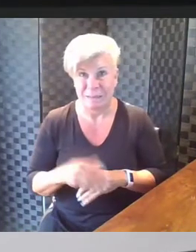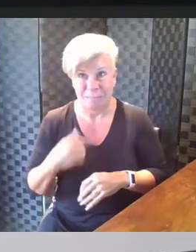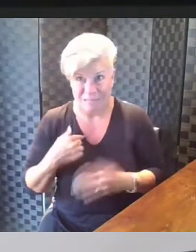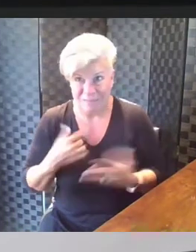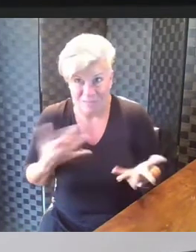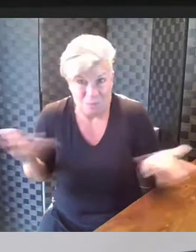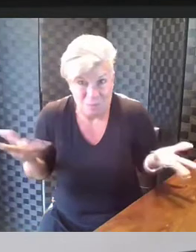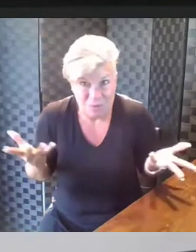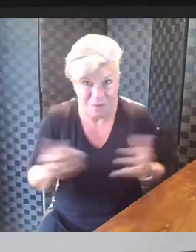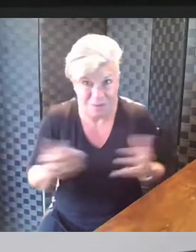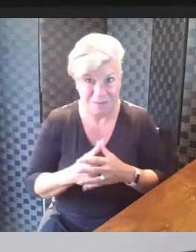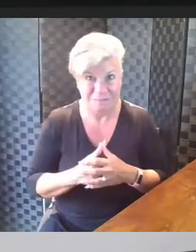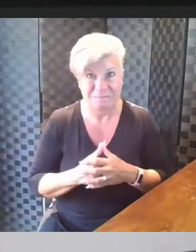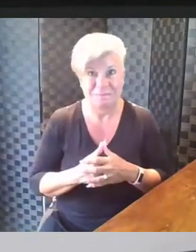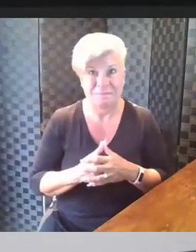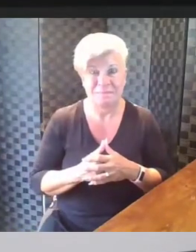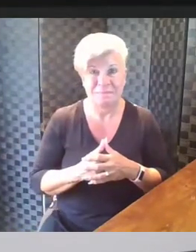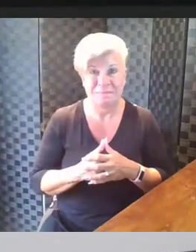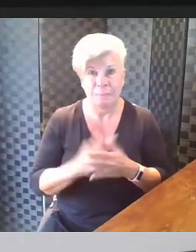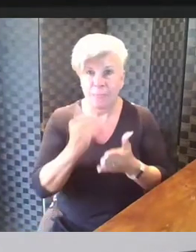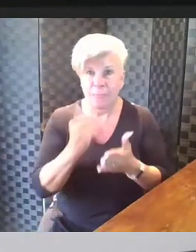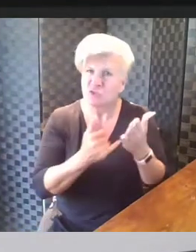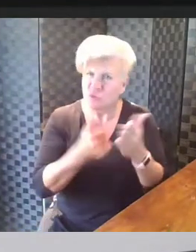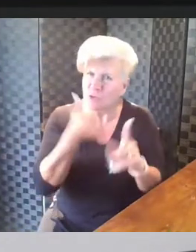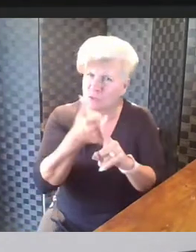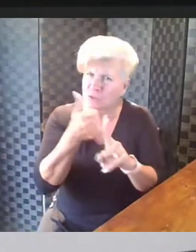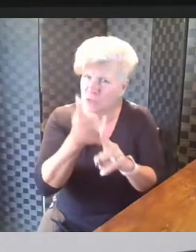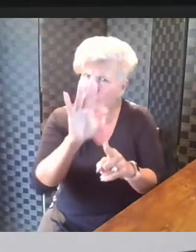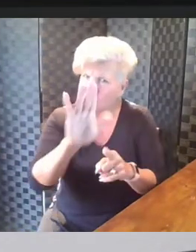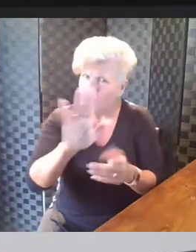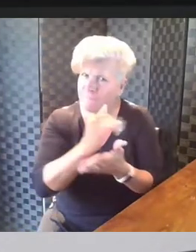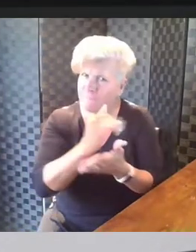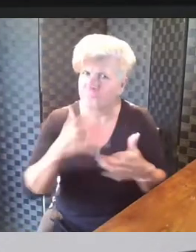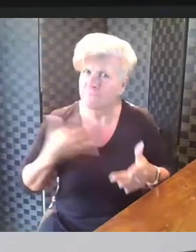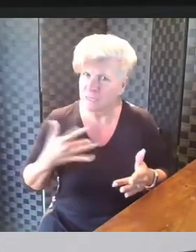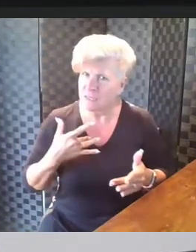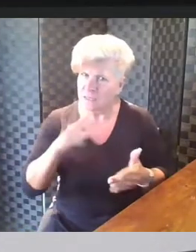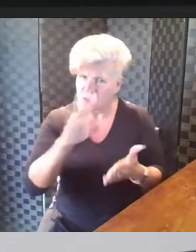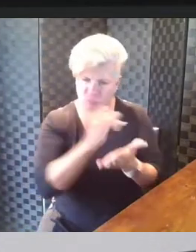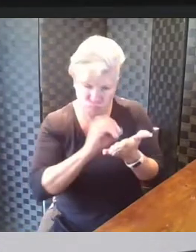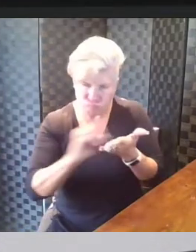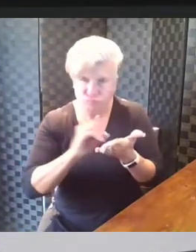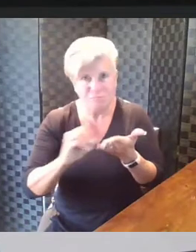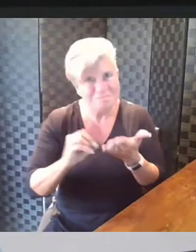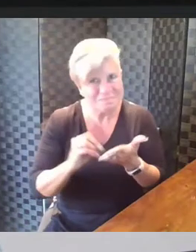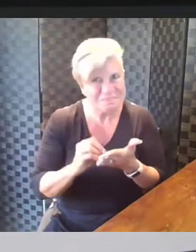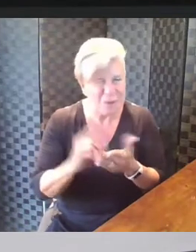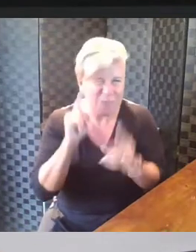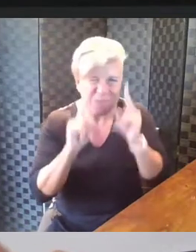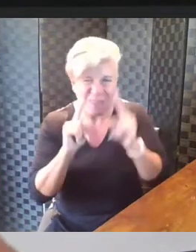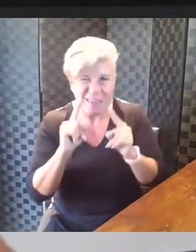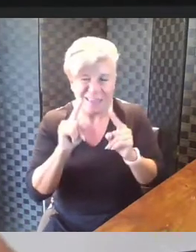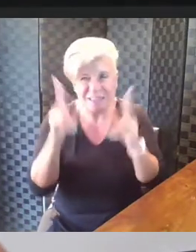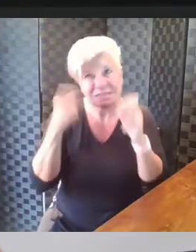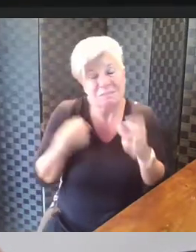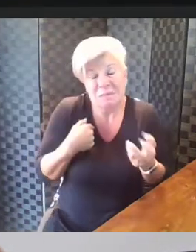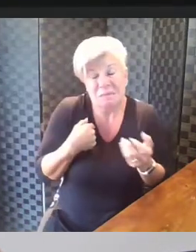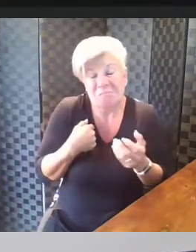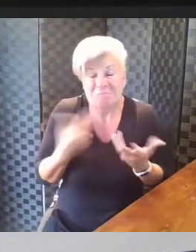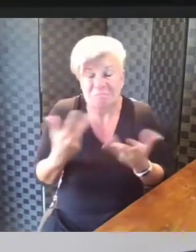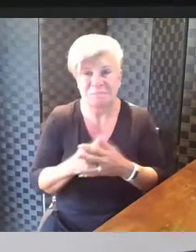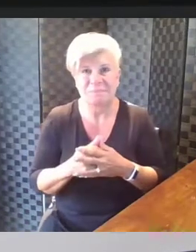am. You can draw how you're feeling in your journal or just think about it. You can just listen to me talk about my feelings